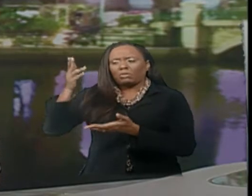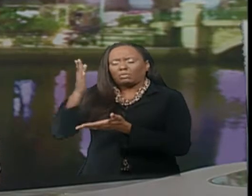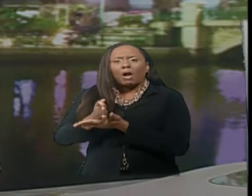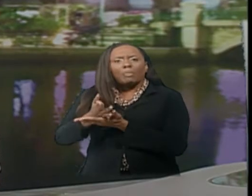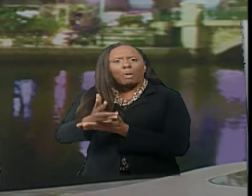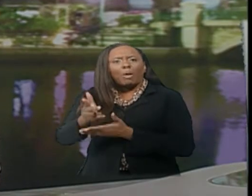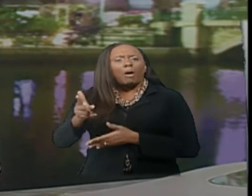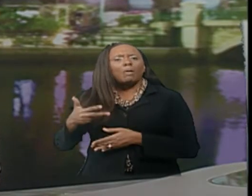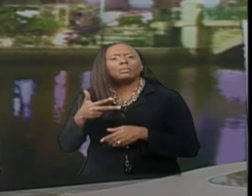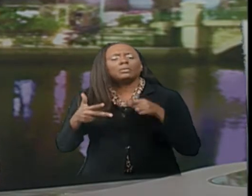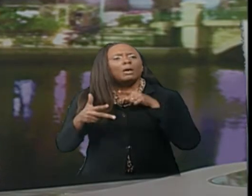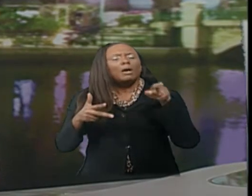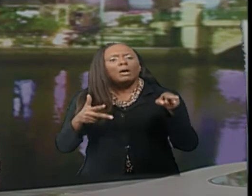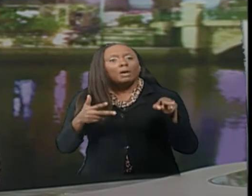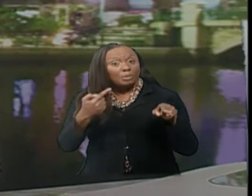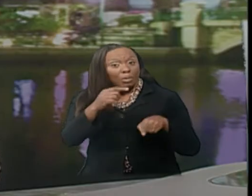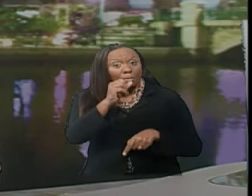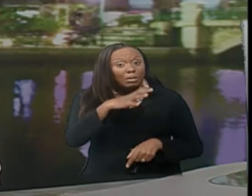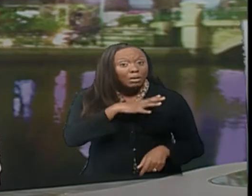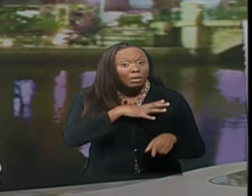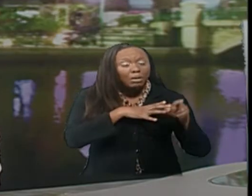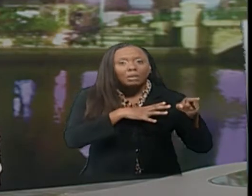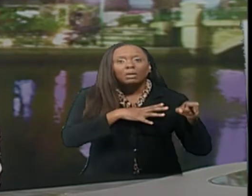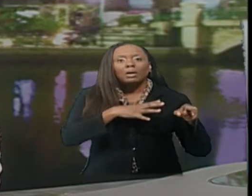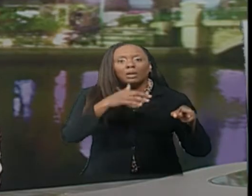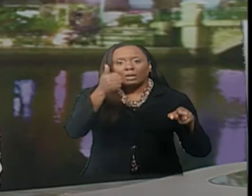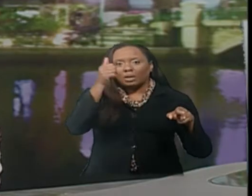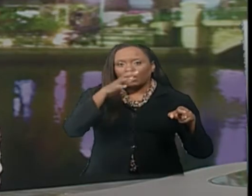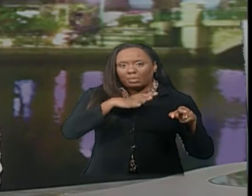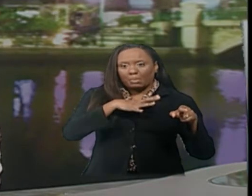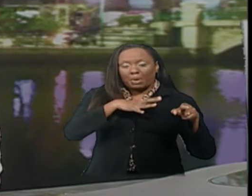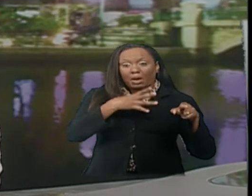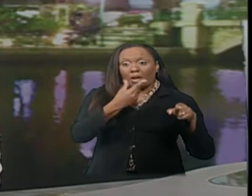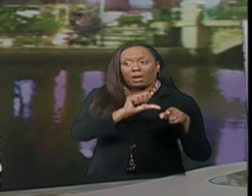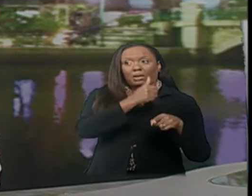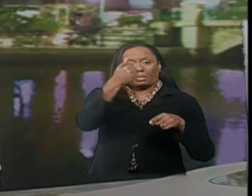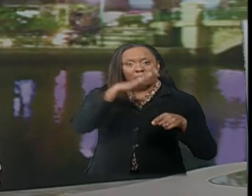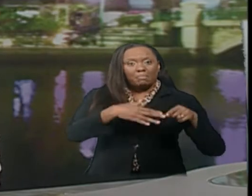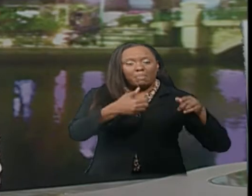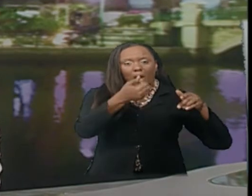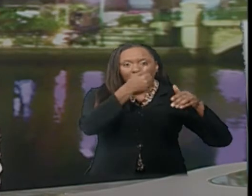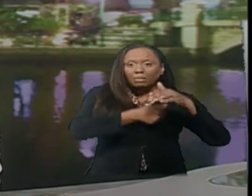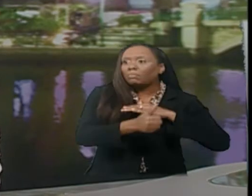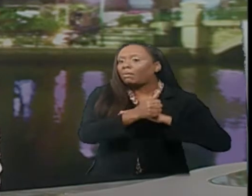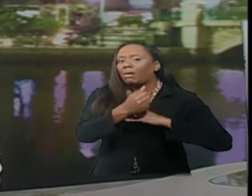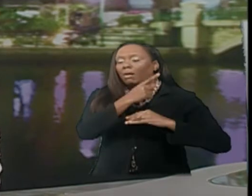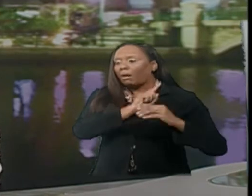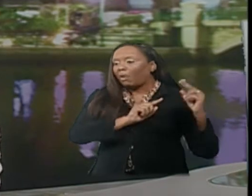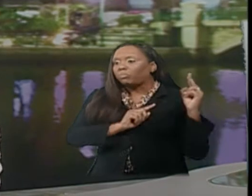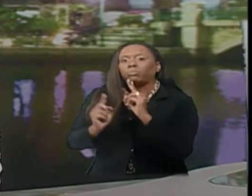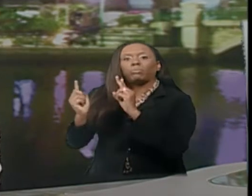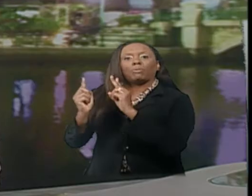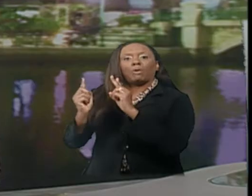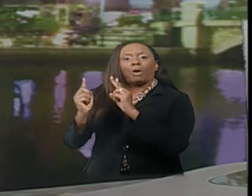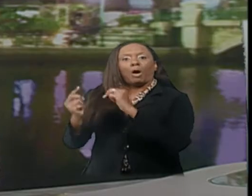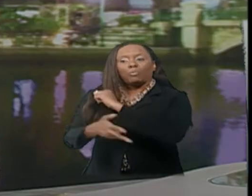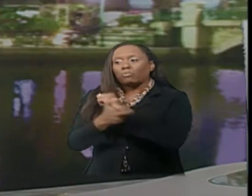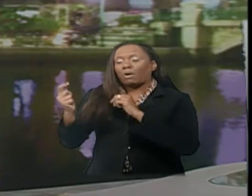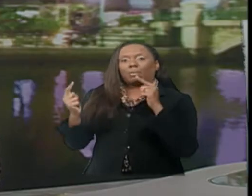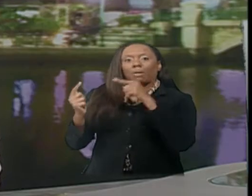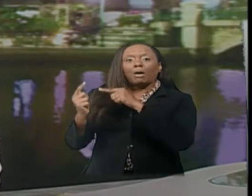special disorders that require around-the-clock attention. Our classrooms here, we might have 6 to 8 students, and you